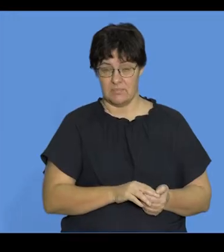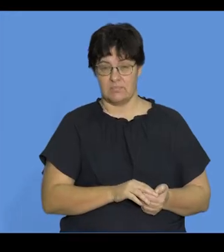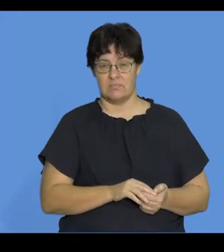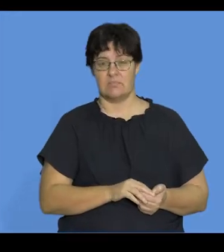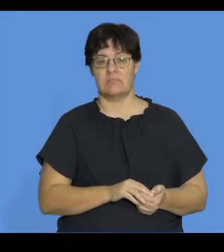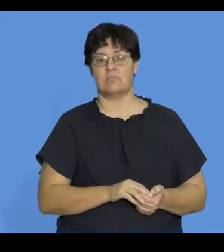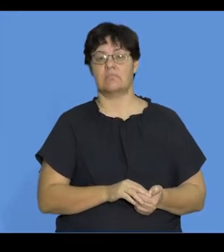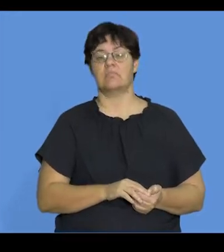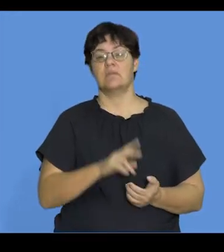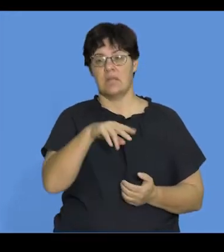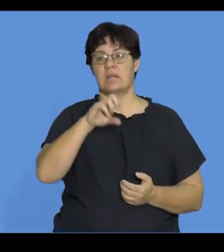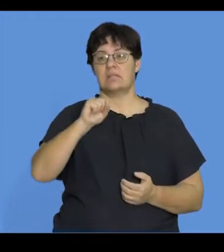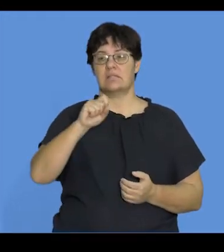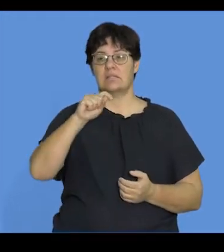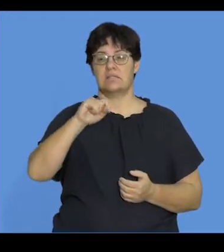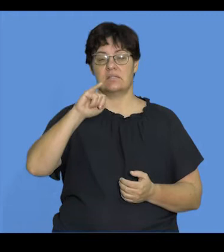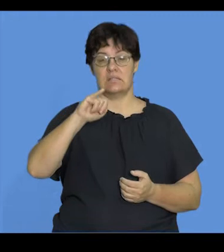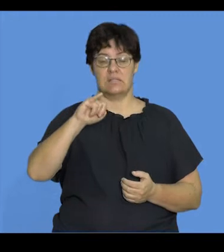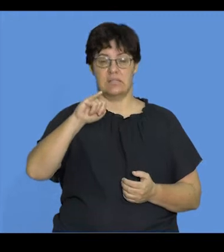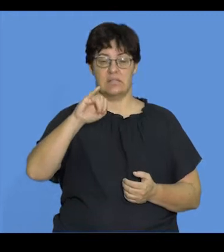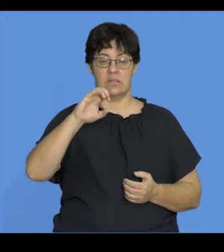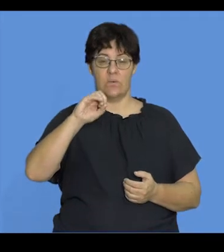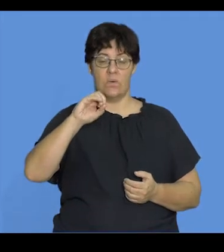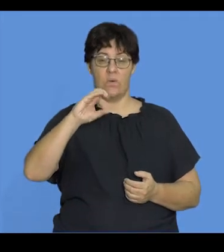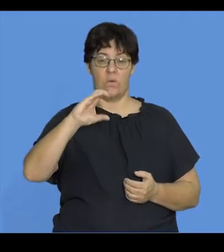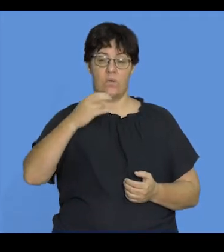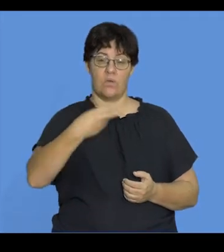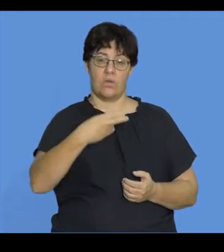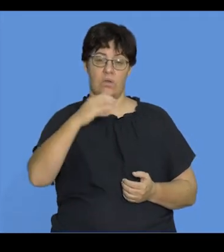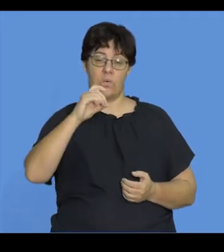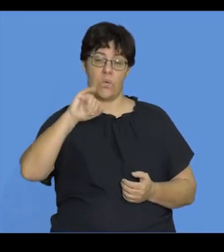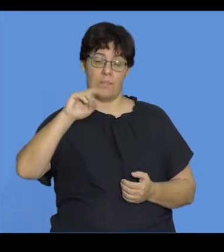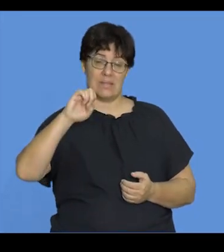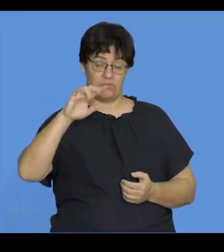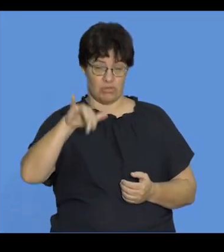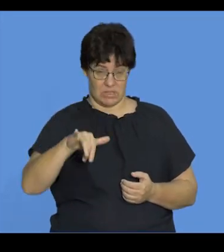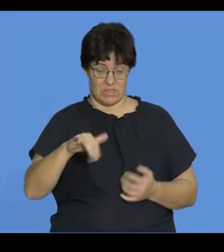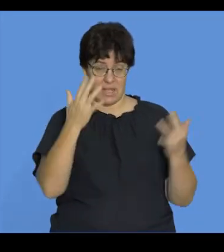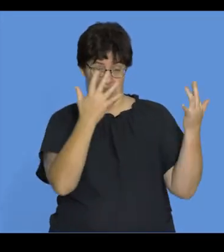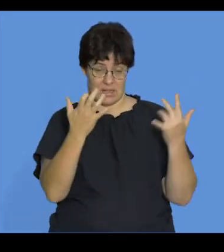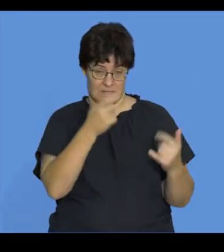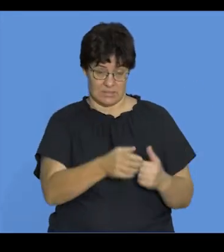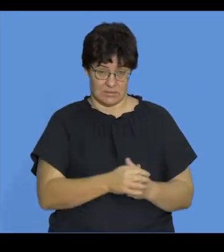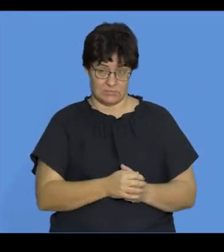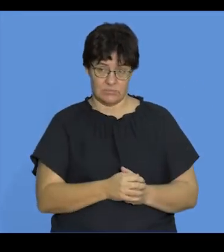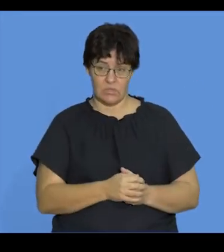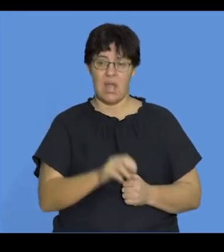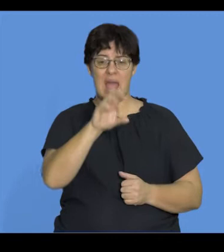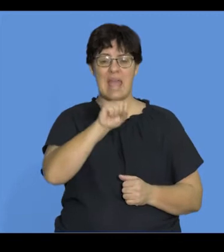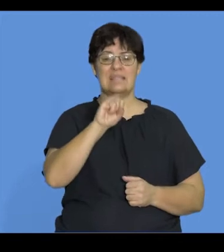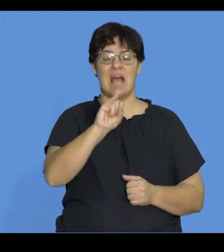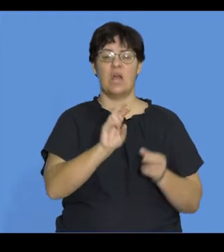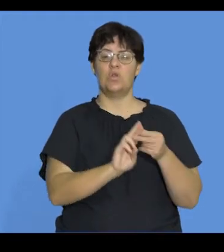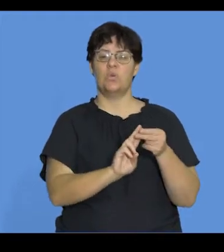so this is a stoichiometric calculation. What are we given? We are given masses, right? But then what is the SI unit